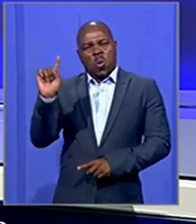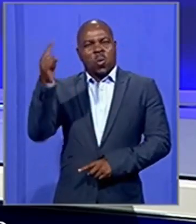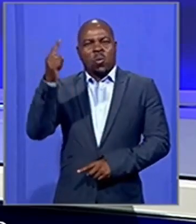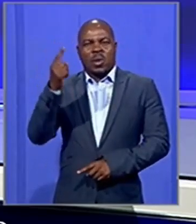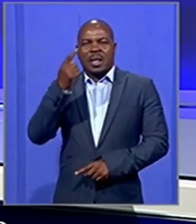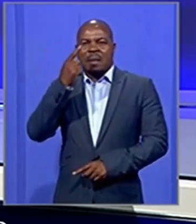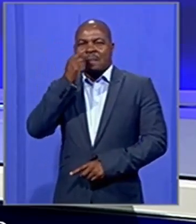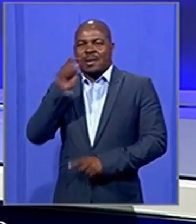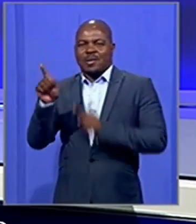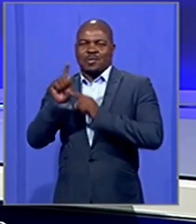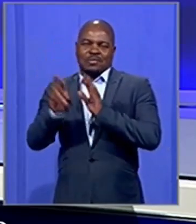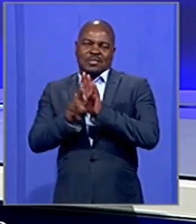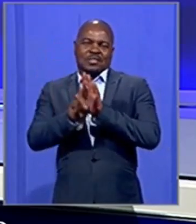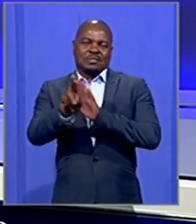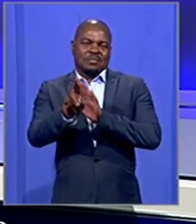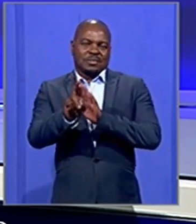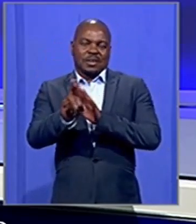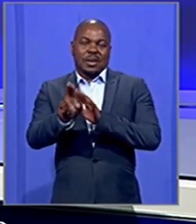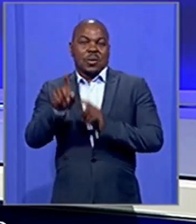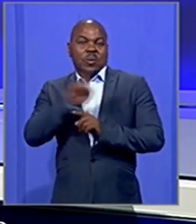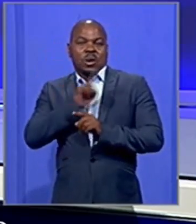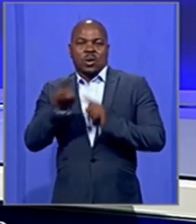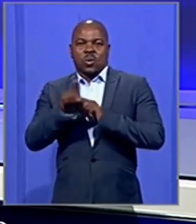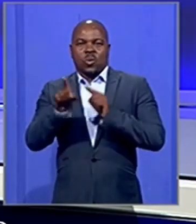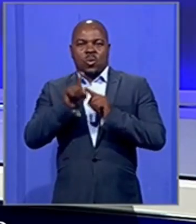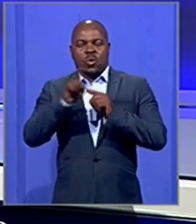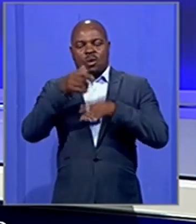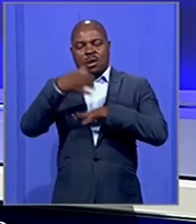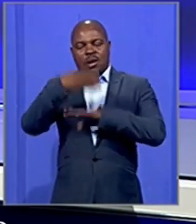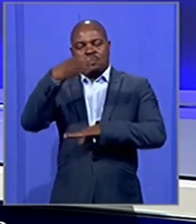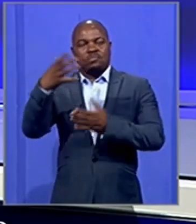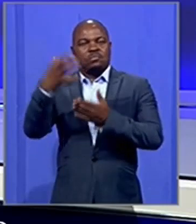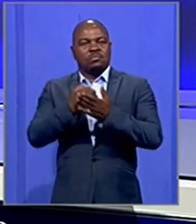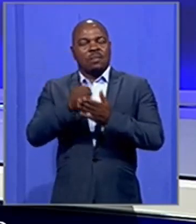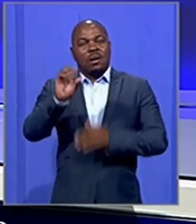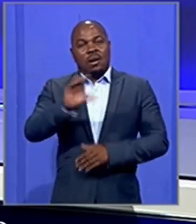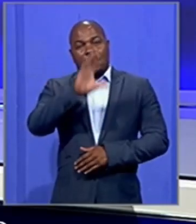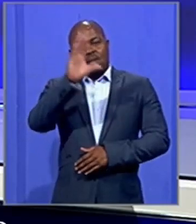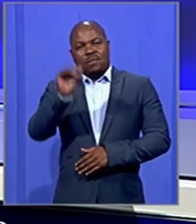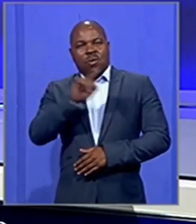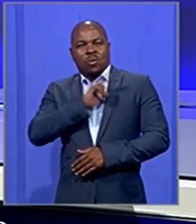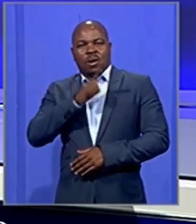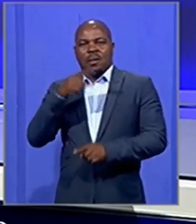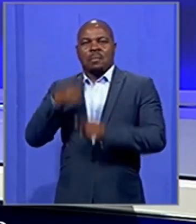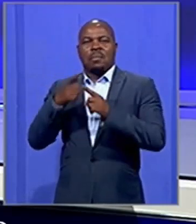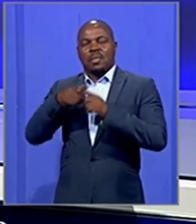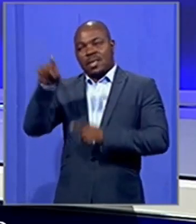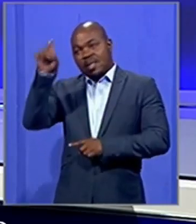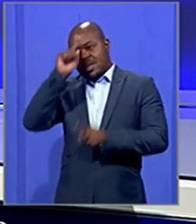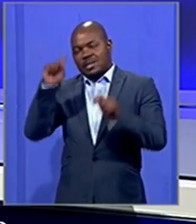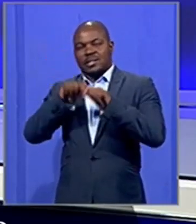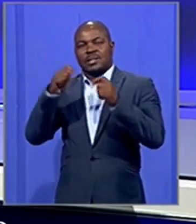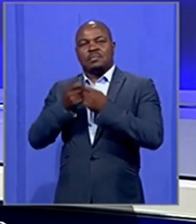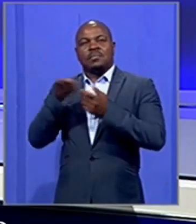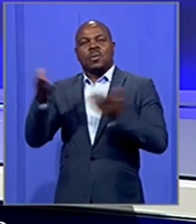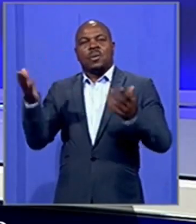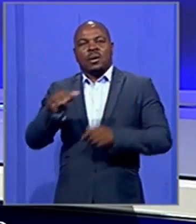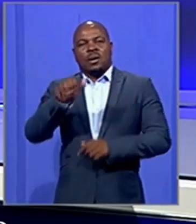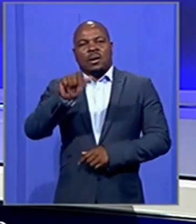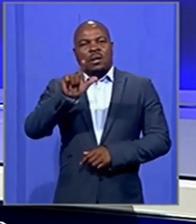nnoši a emetšego papadi ya banna fao a thupilego sefoka sa kontinente bjalo ka sebapadi sa sehlopha sa